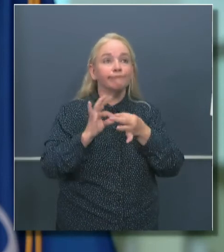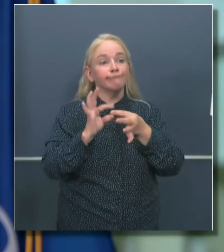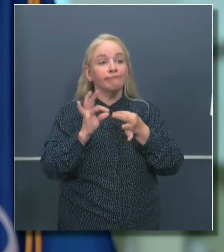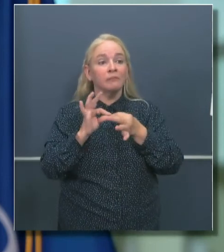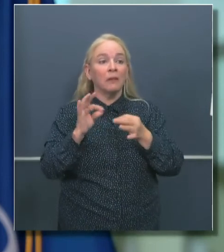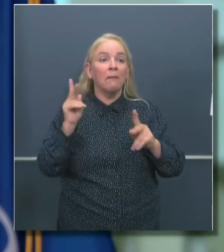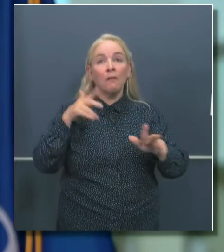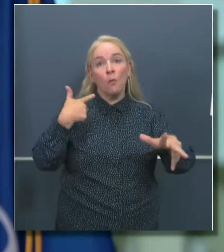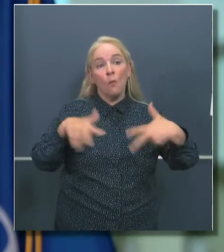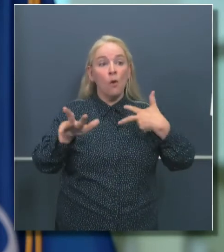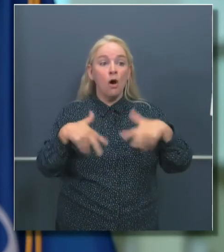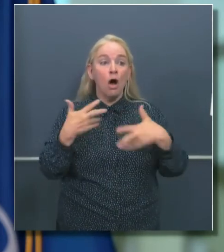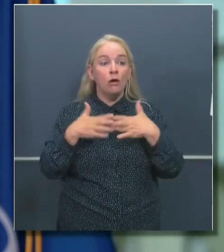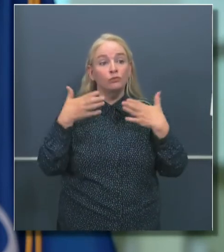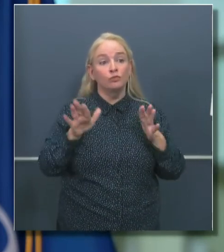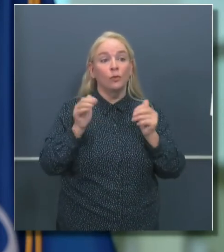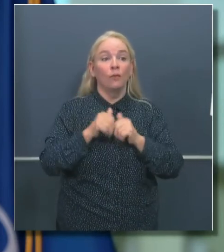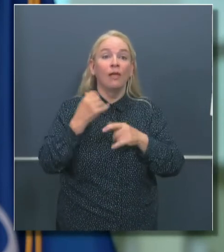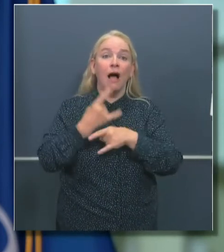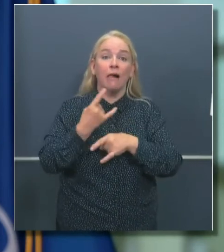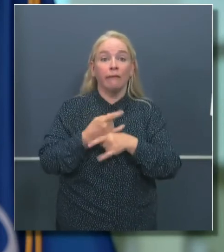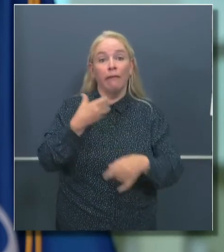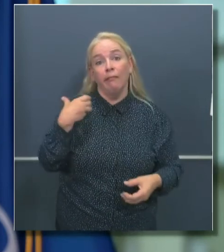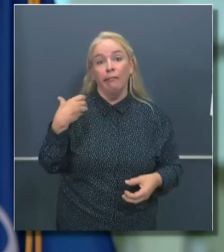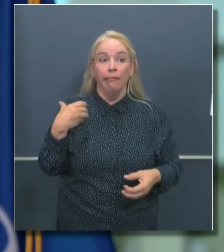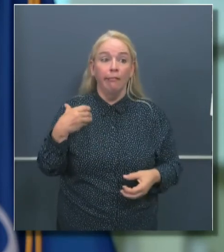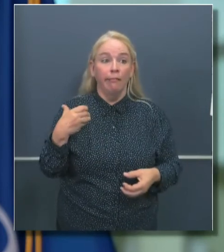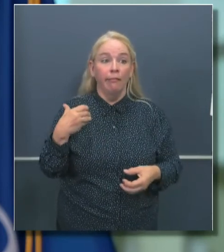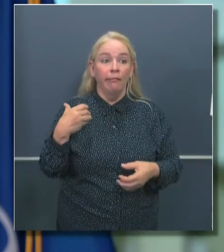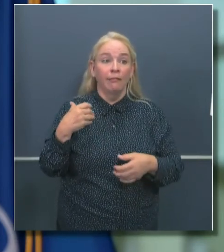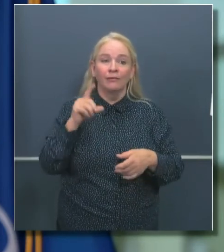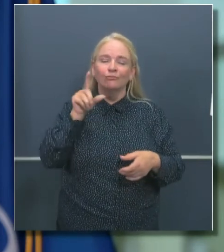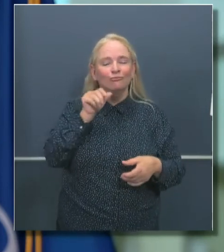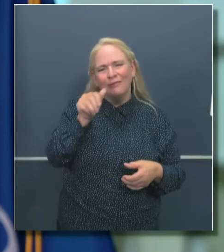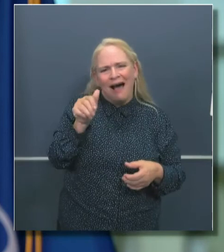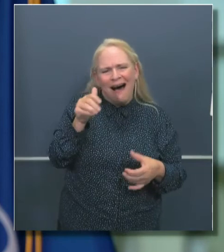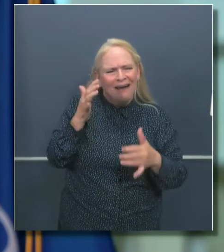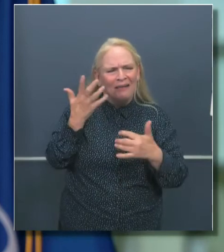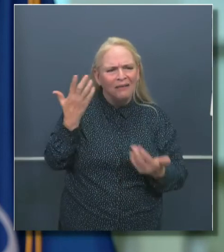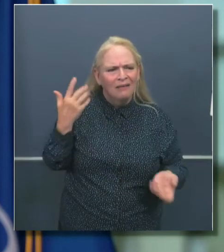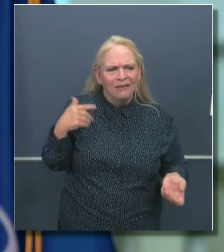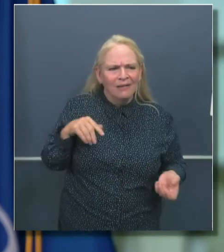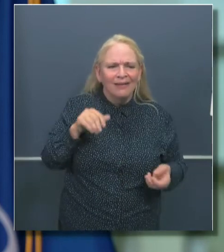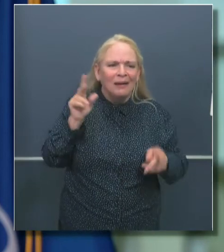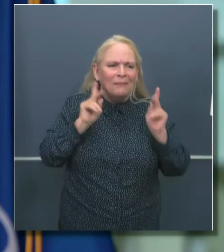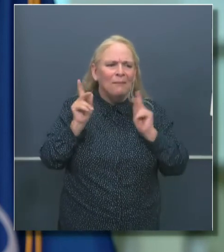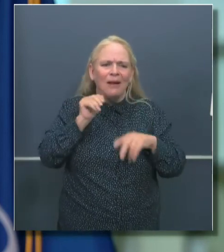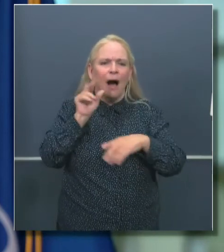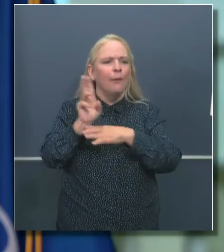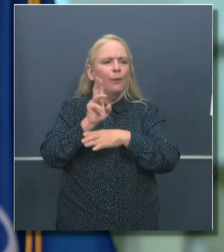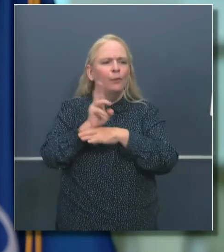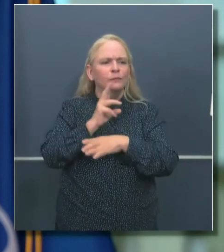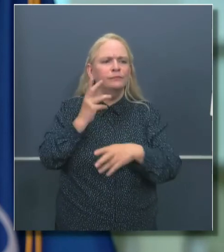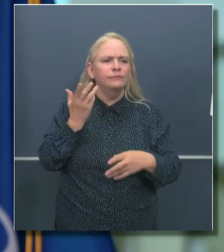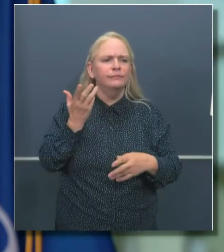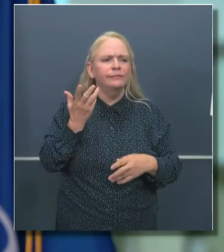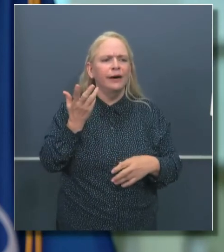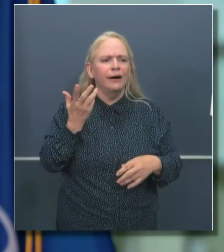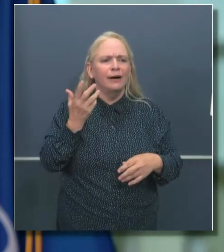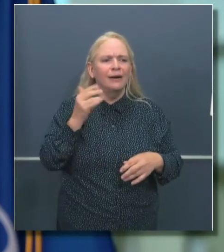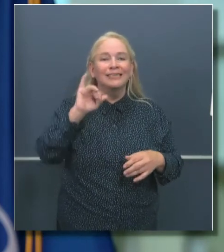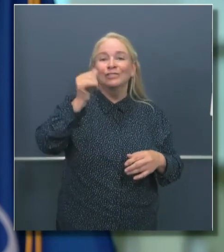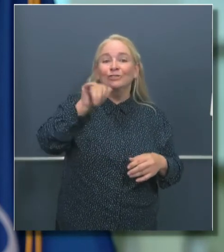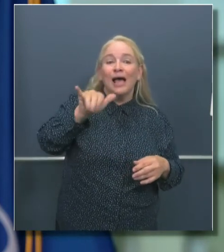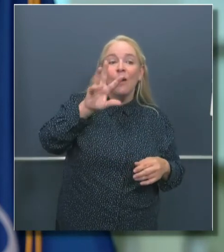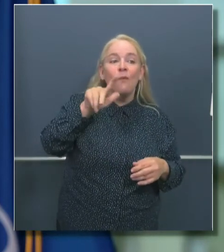walking with alcohol as they shouldn't be, or people that are abusing, not using the intersection or jaywalking. You